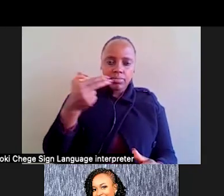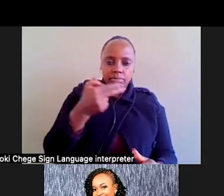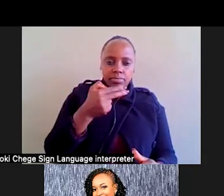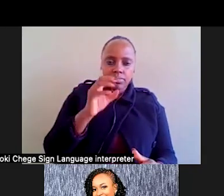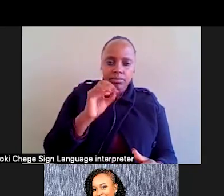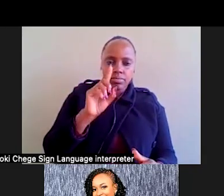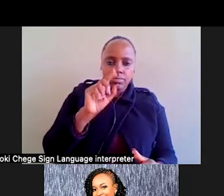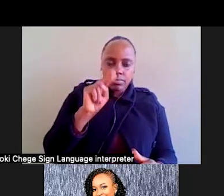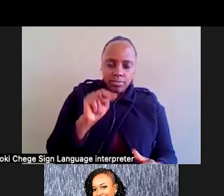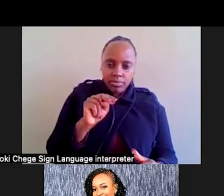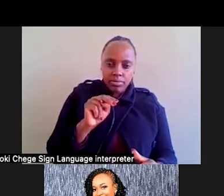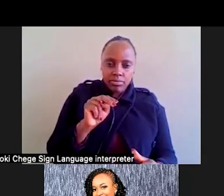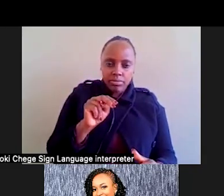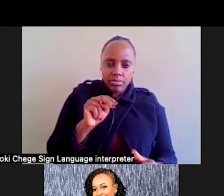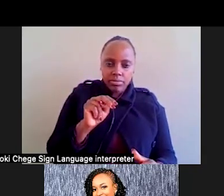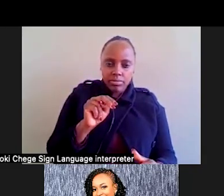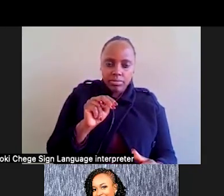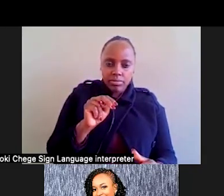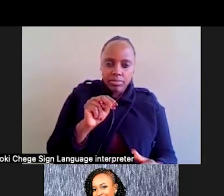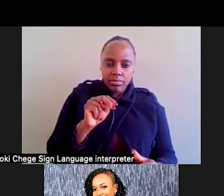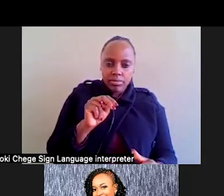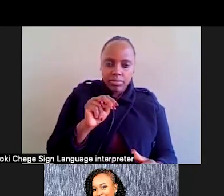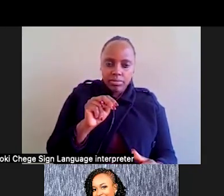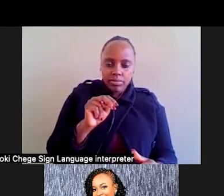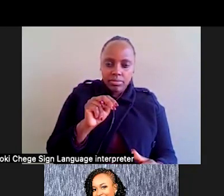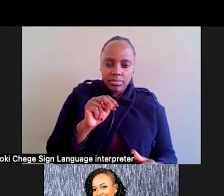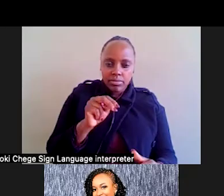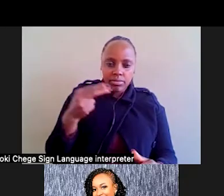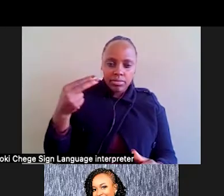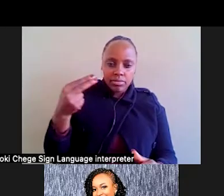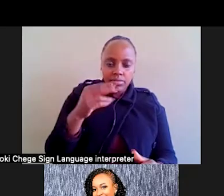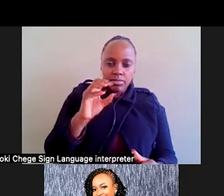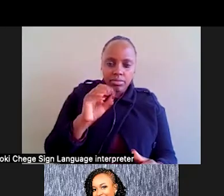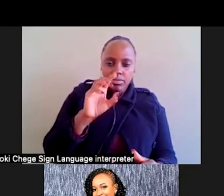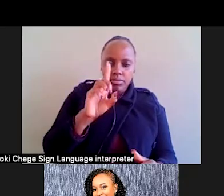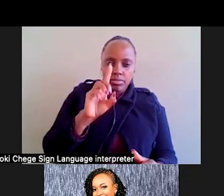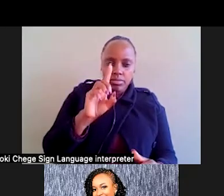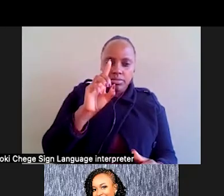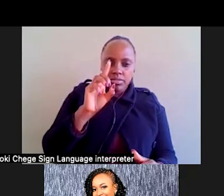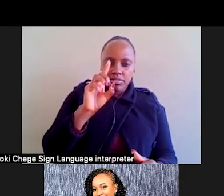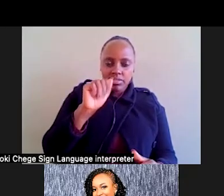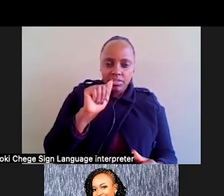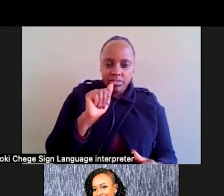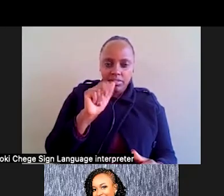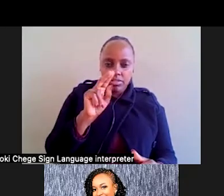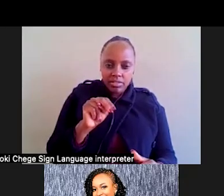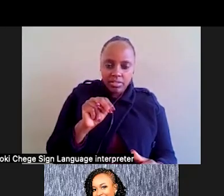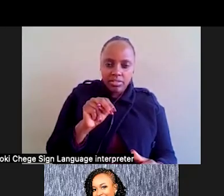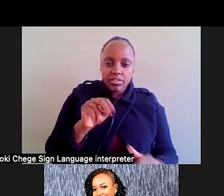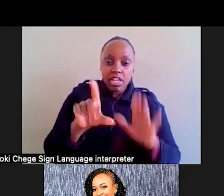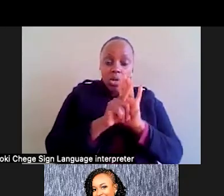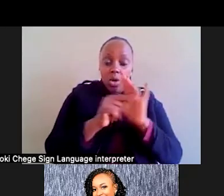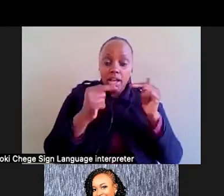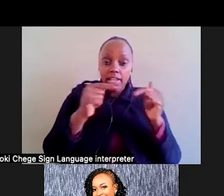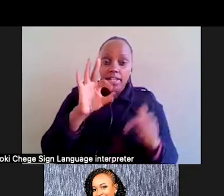Huda to Hoda. Huda Mohammed. Yes, and the question goes, is there a law against FGM